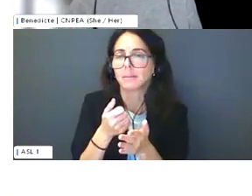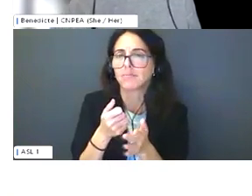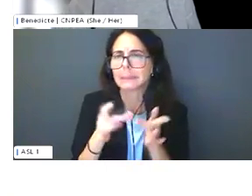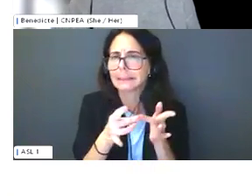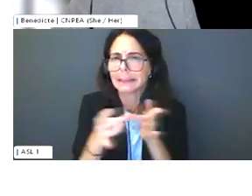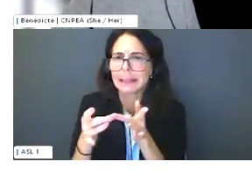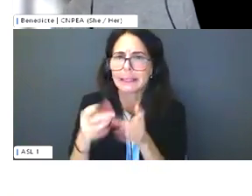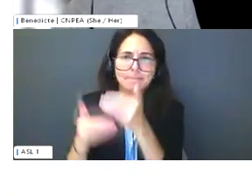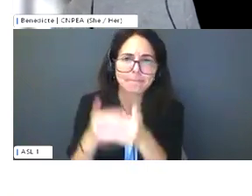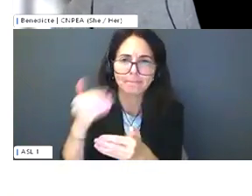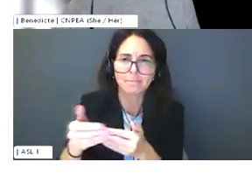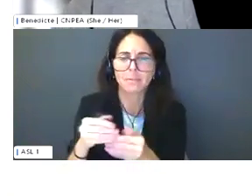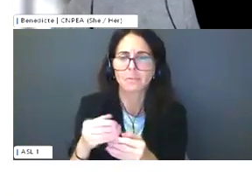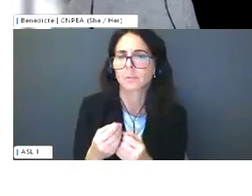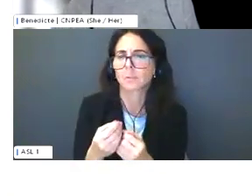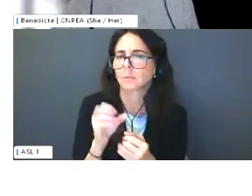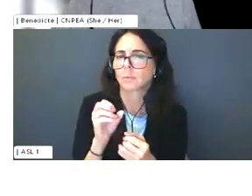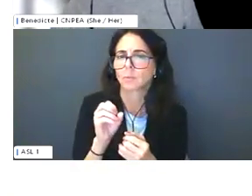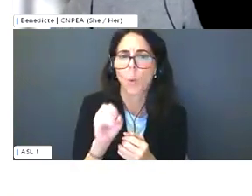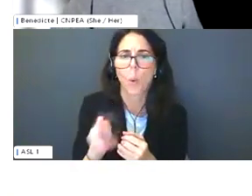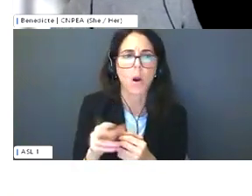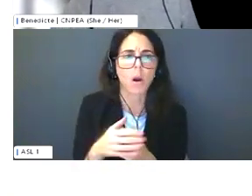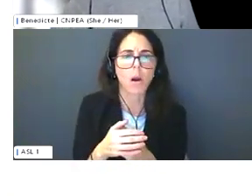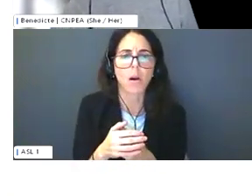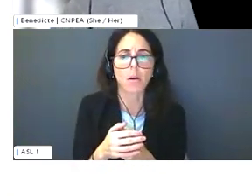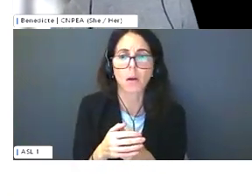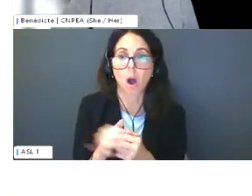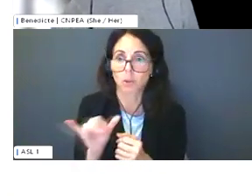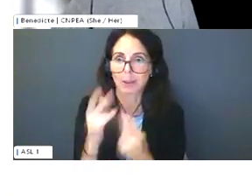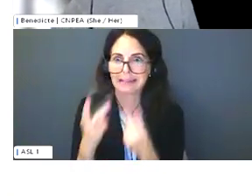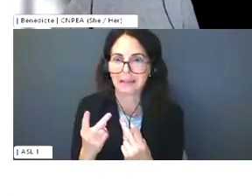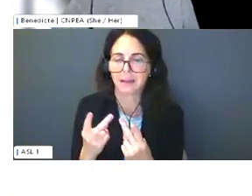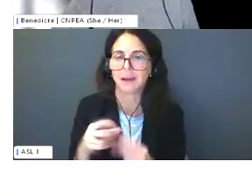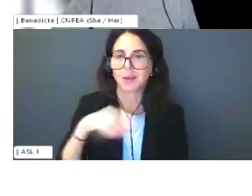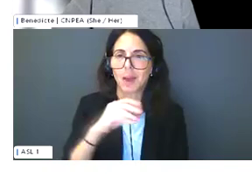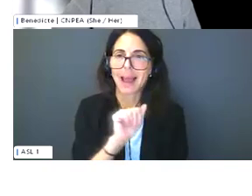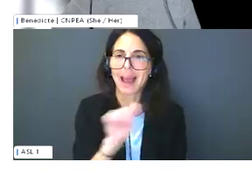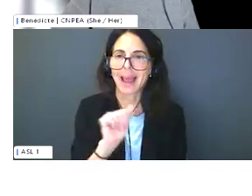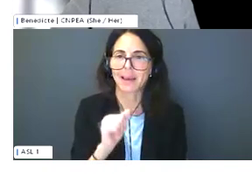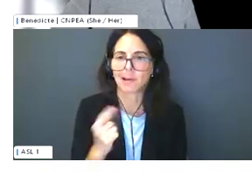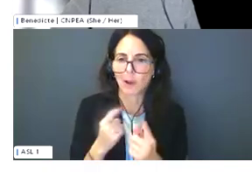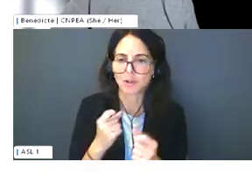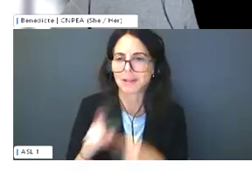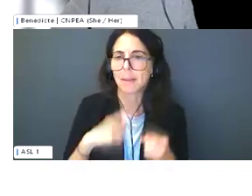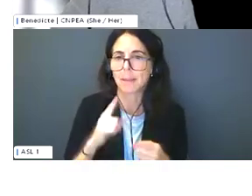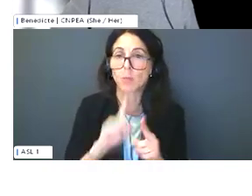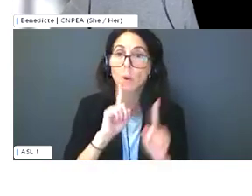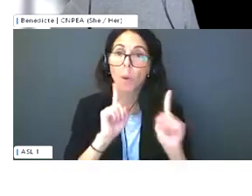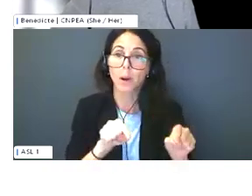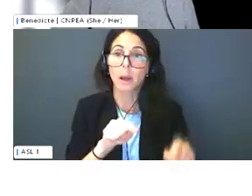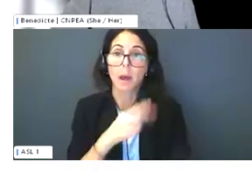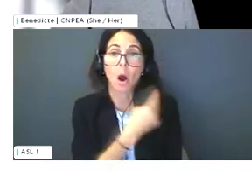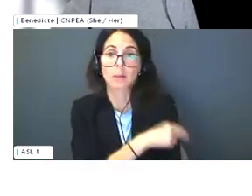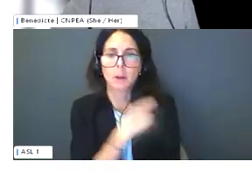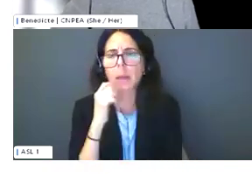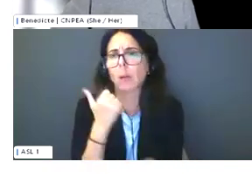answer questions, I think, that are put in some of the questions here in the question box about reporting. If you're in a hospital, they can help you answer some of those